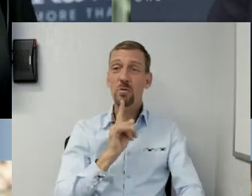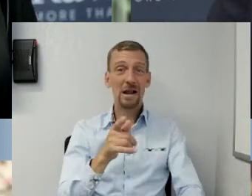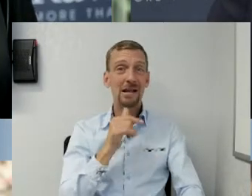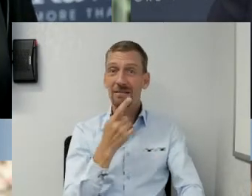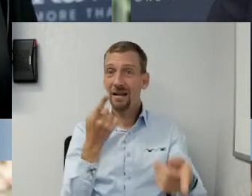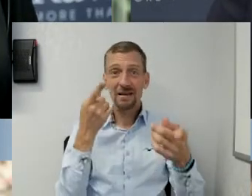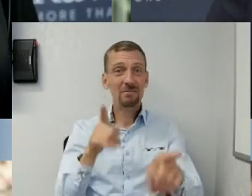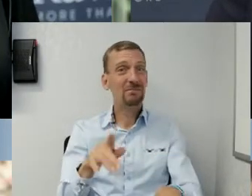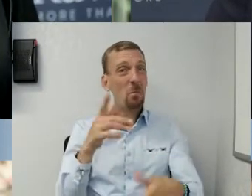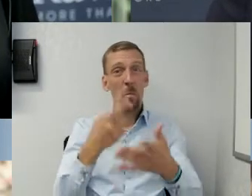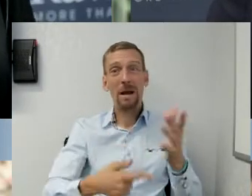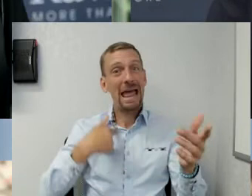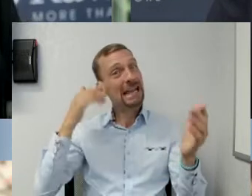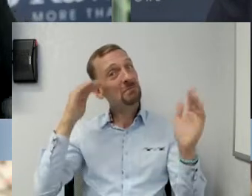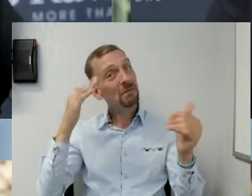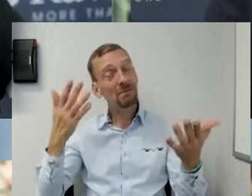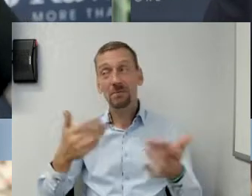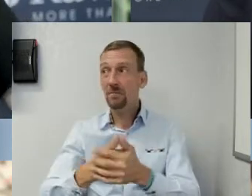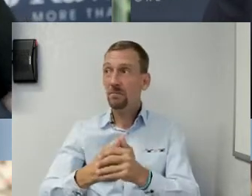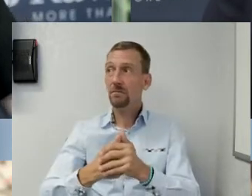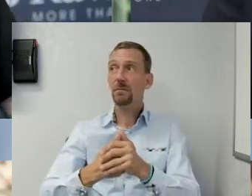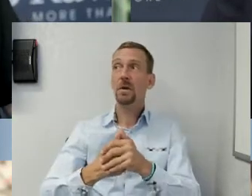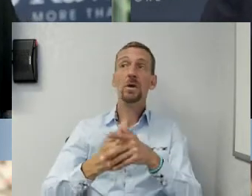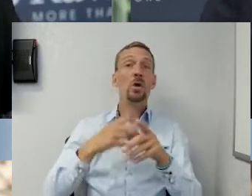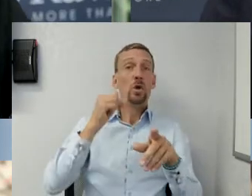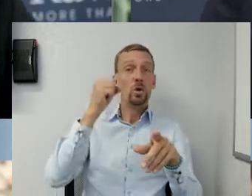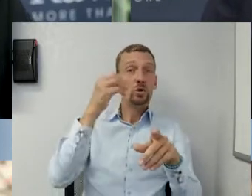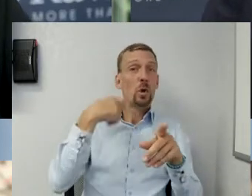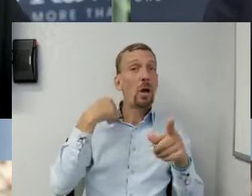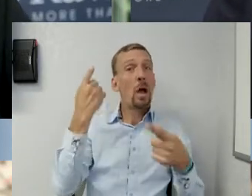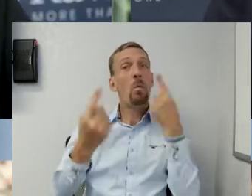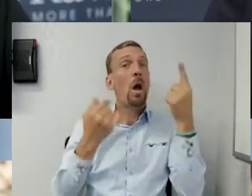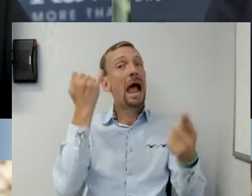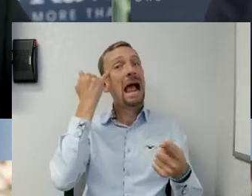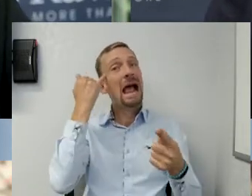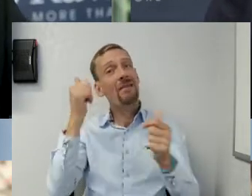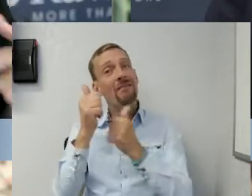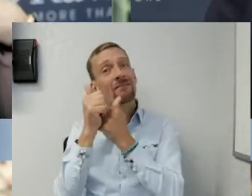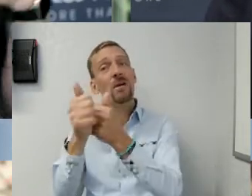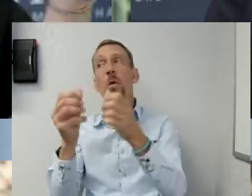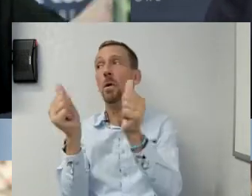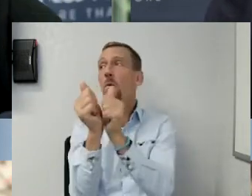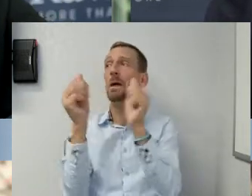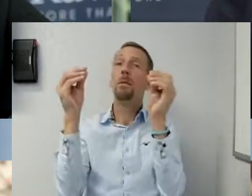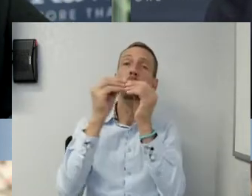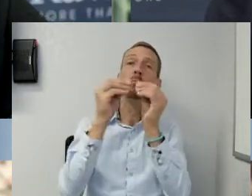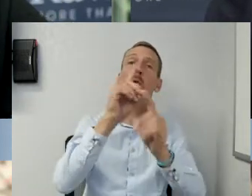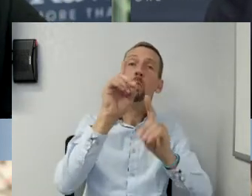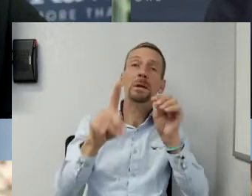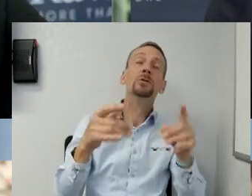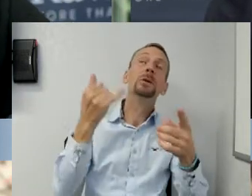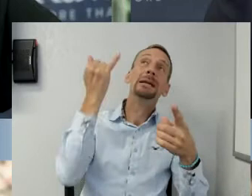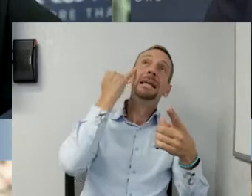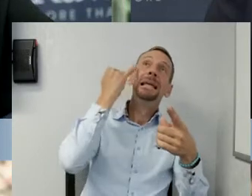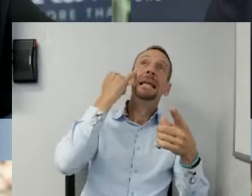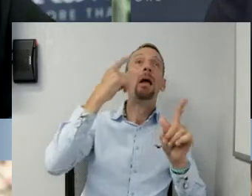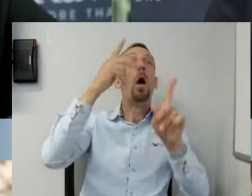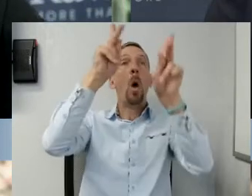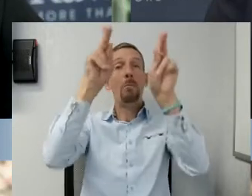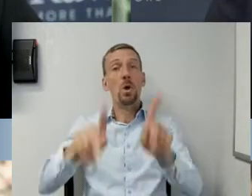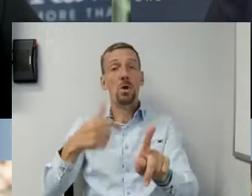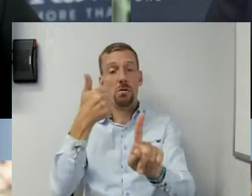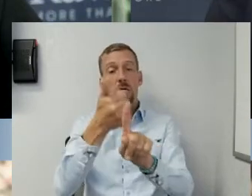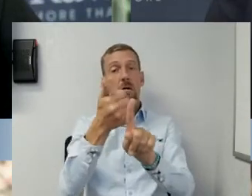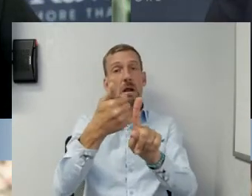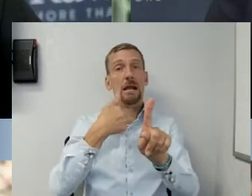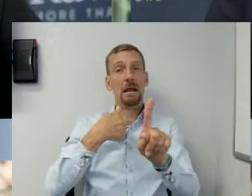had the greatest So exposure. did they follow up though with more, I wonder if they're following up with more questions. So like if somebody has positive